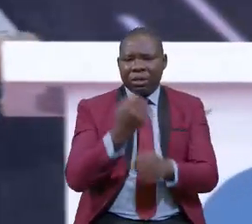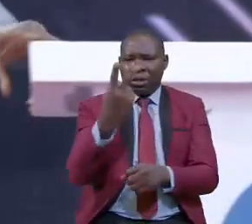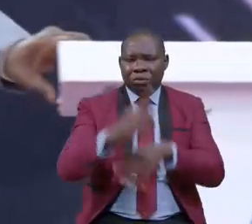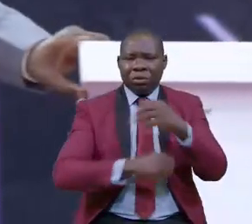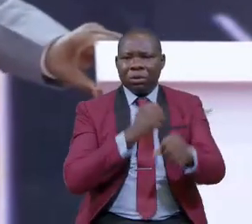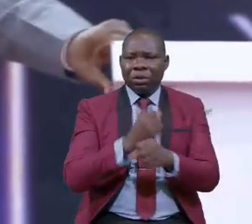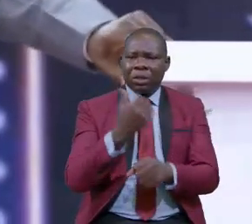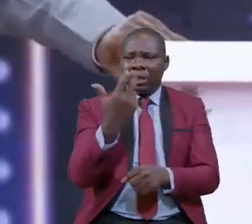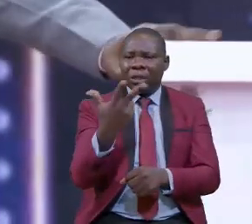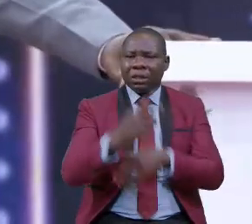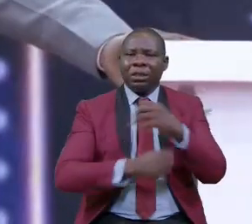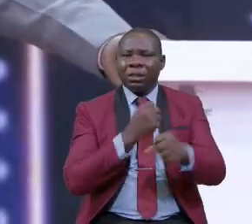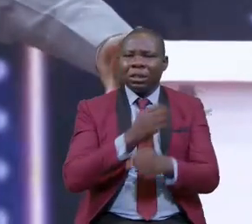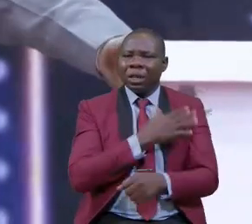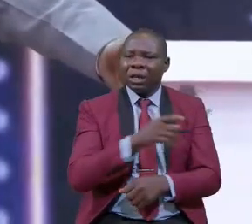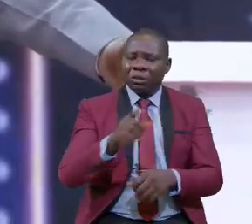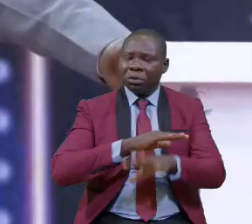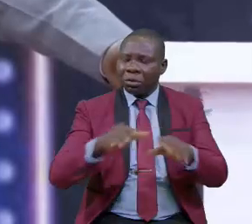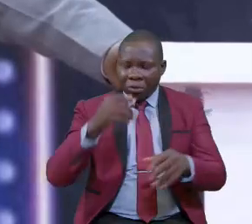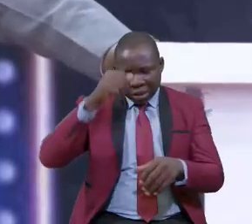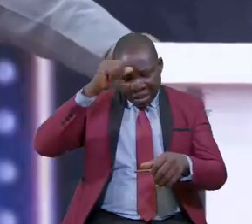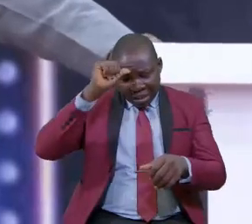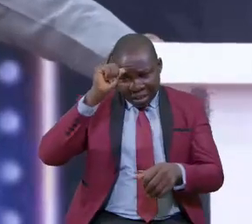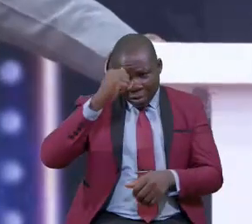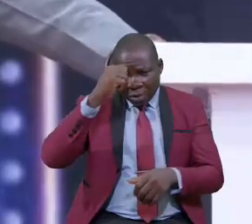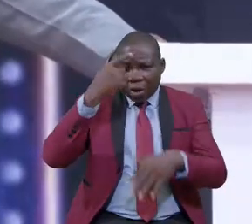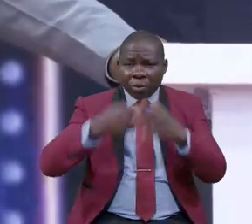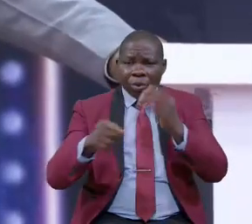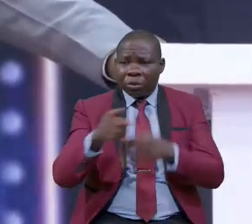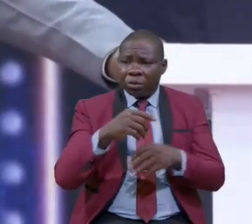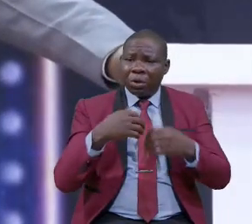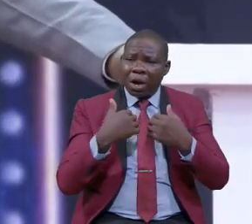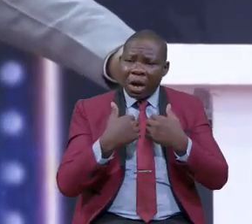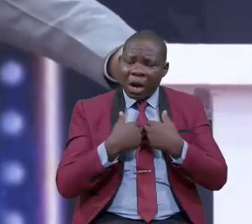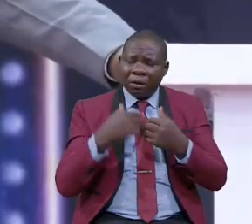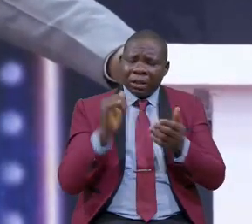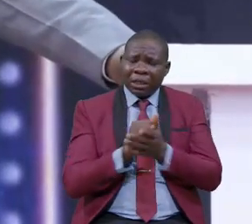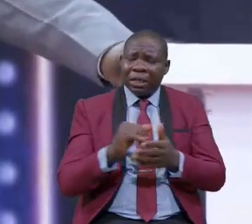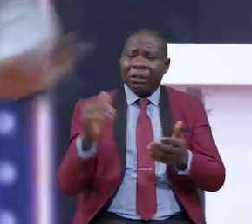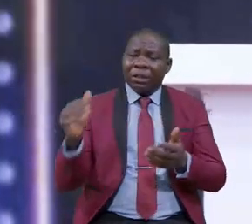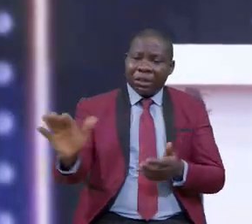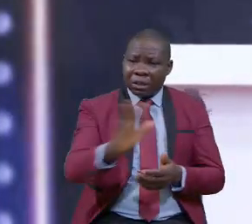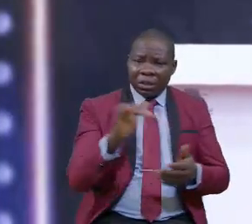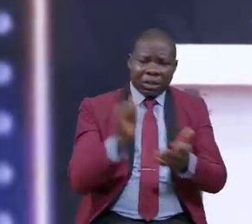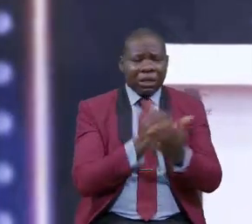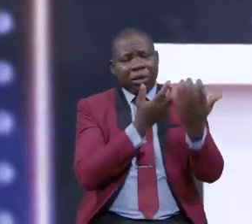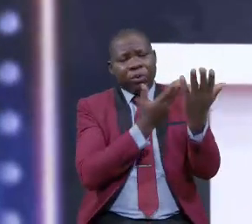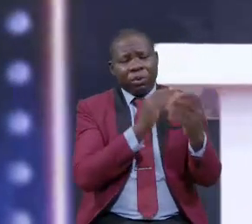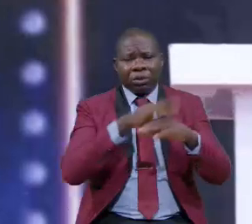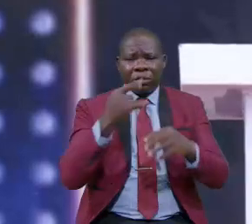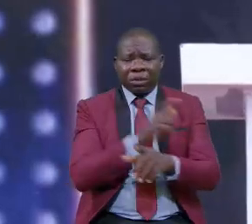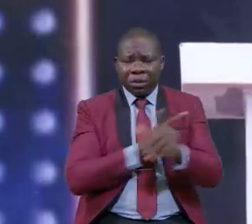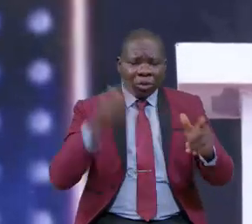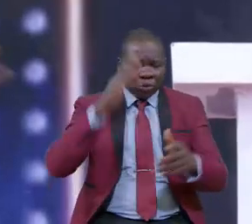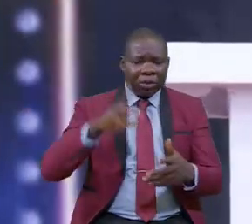and you didn't remember what you heard. They that wait upon the Lord shall renew their strength. You didn't go to the